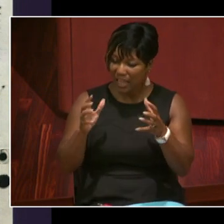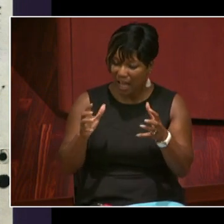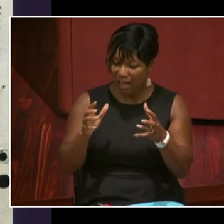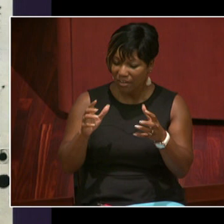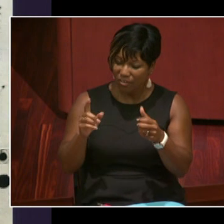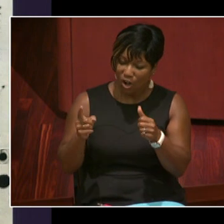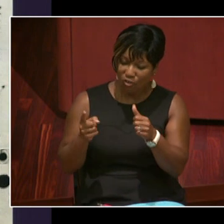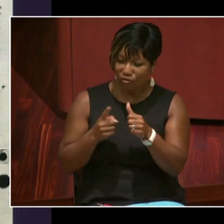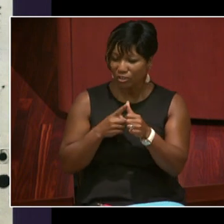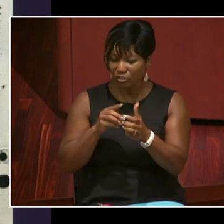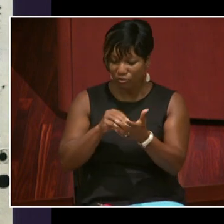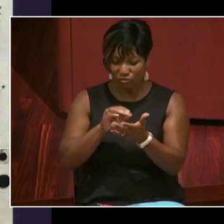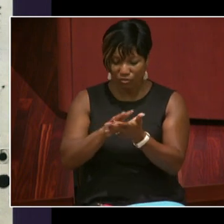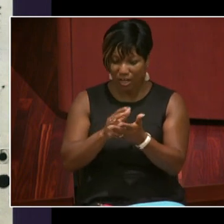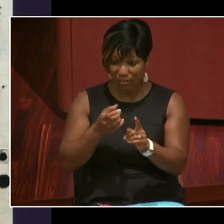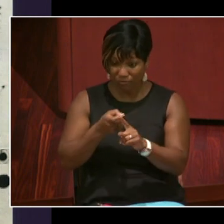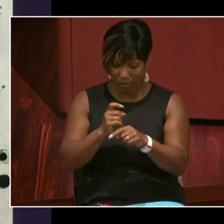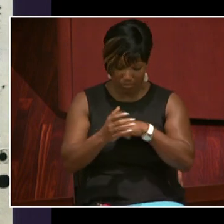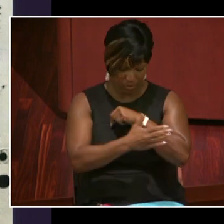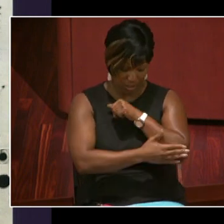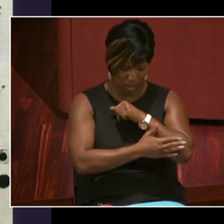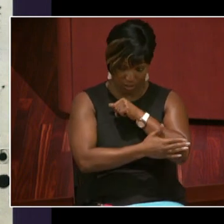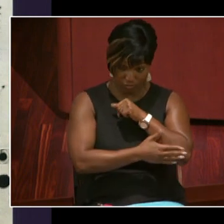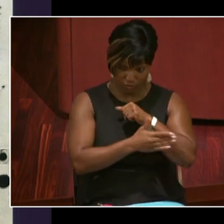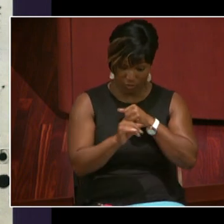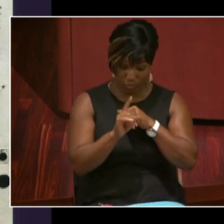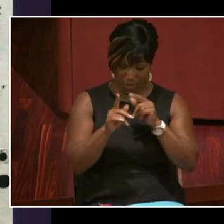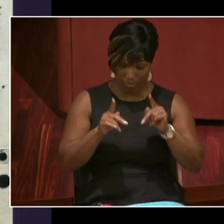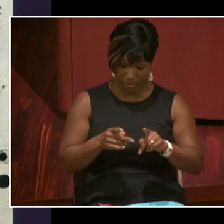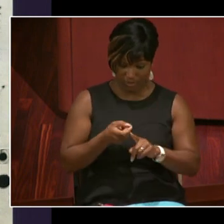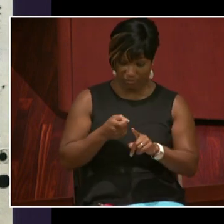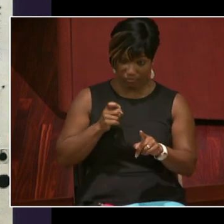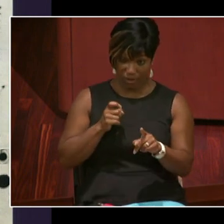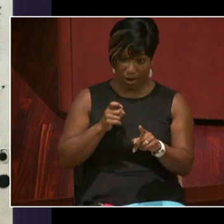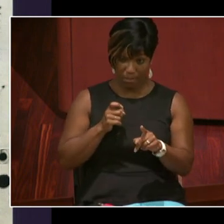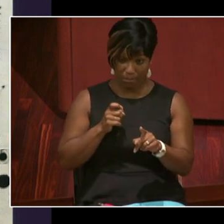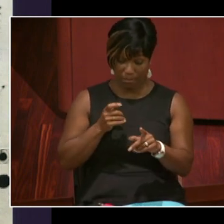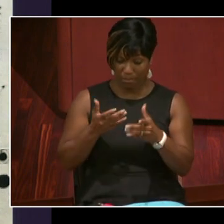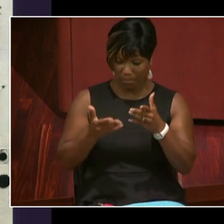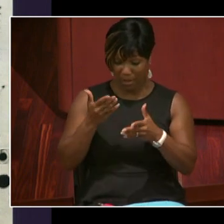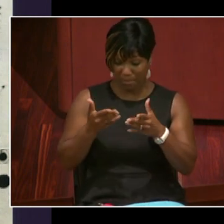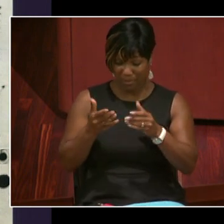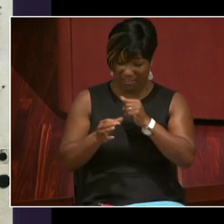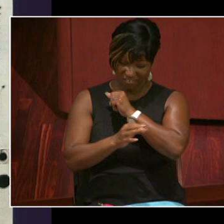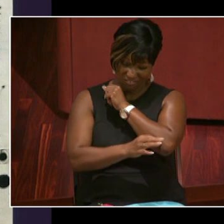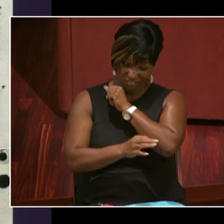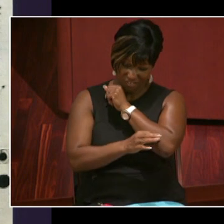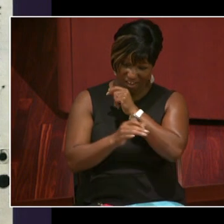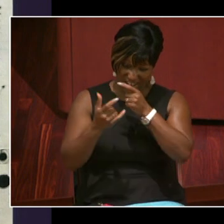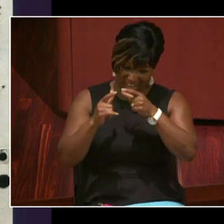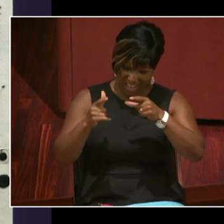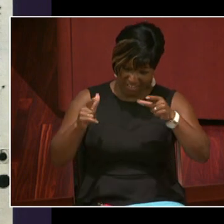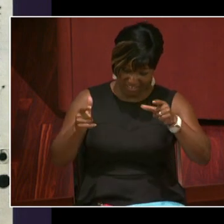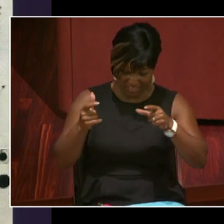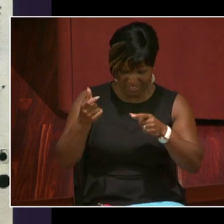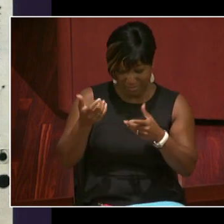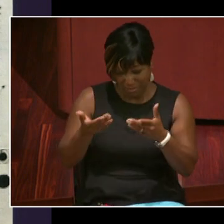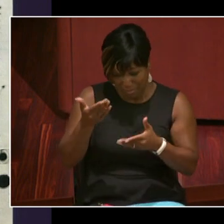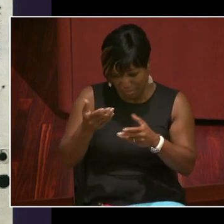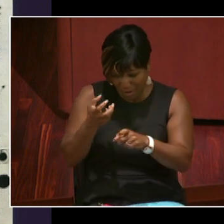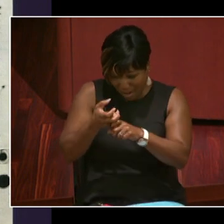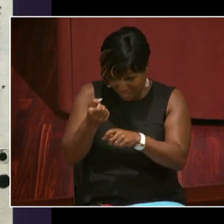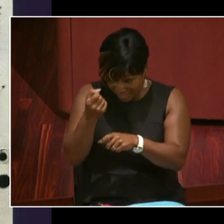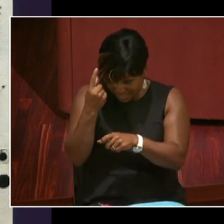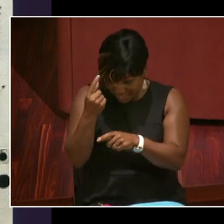records from the country of origin. Now, many of them may be in foreign language, so it can be a little tricky to make out what they are, but